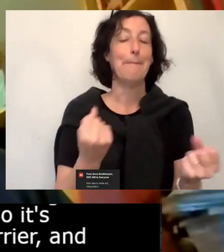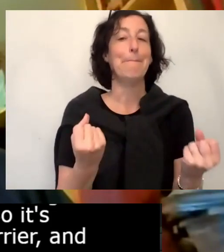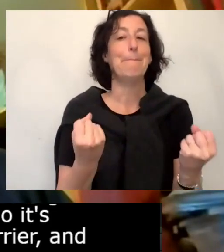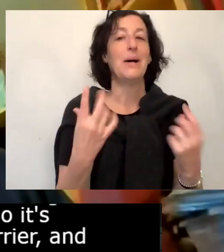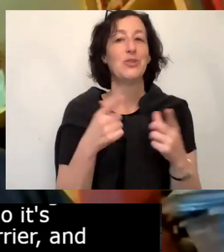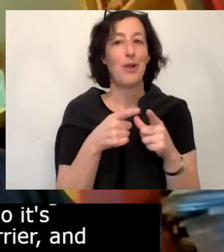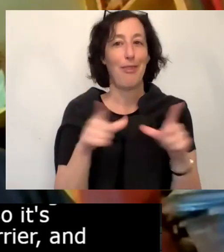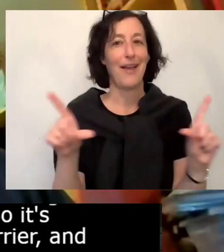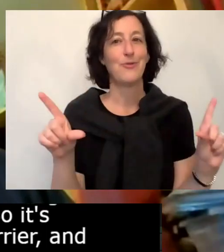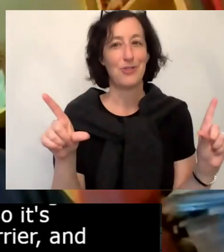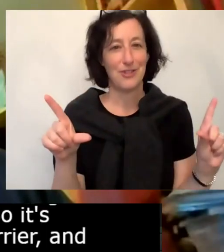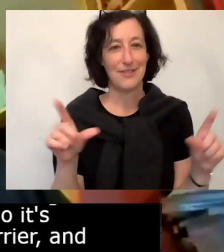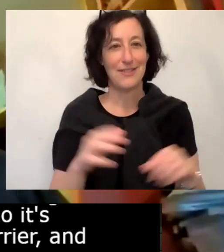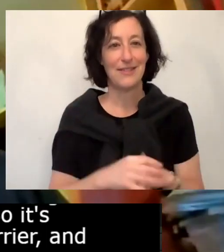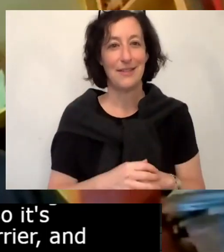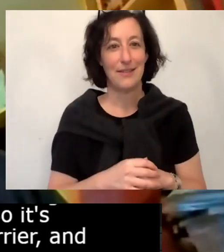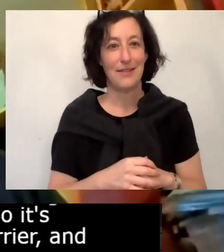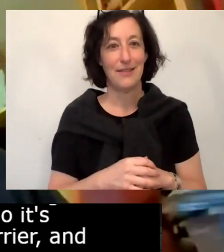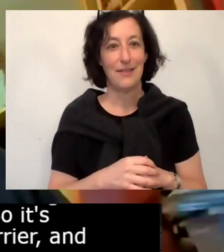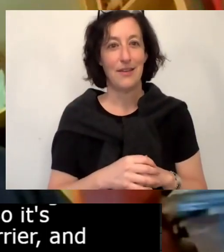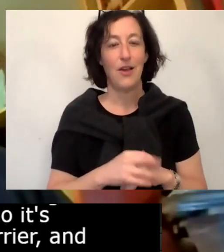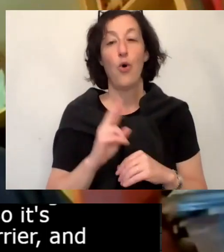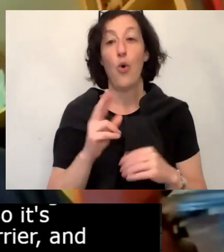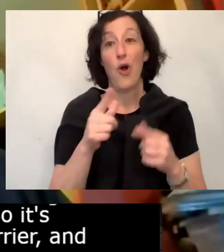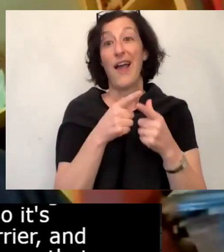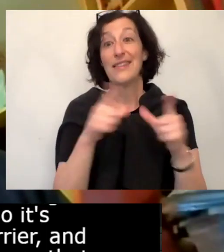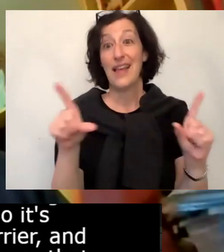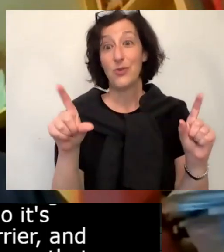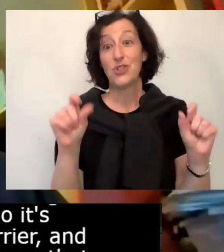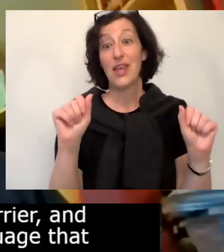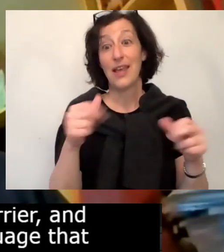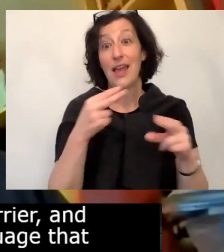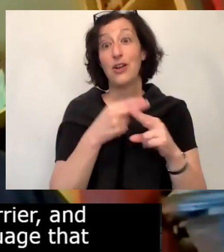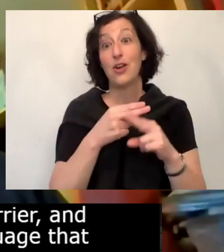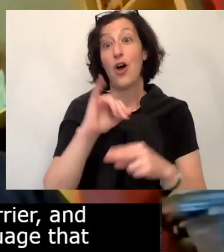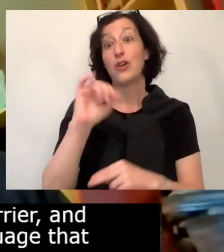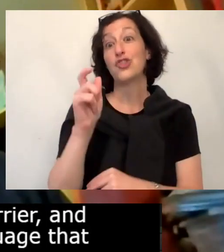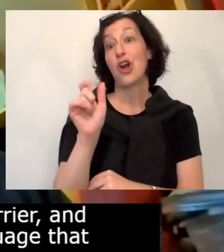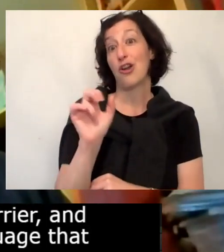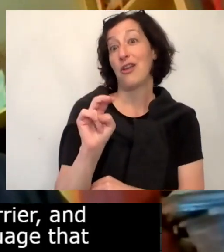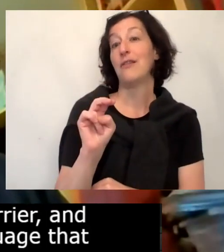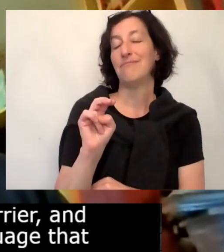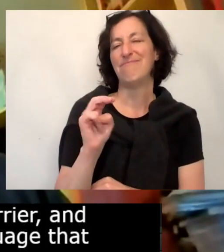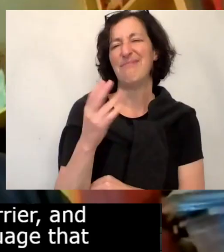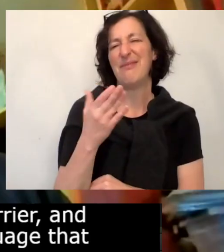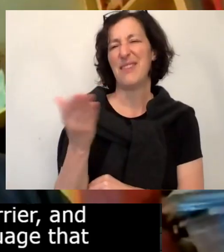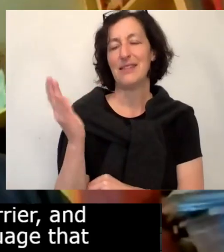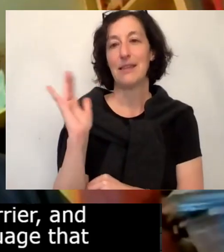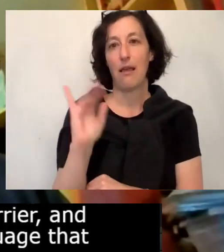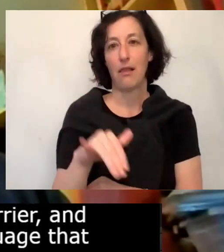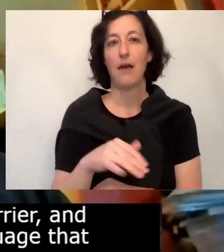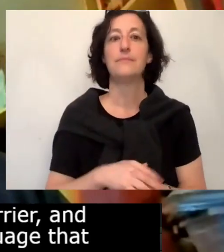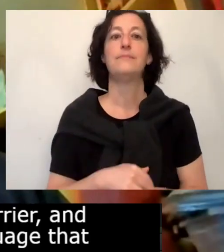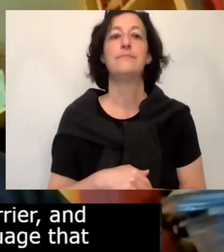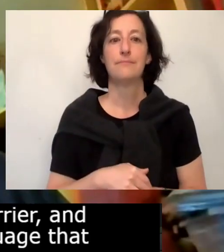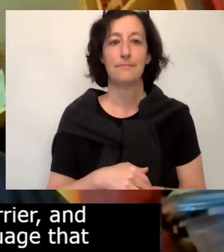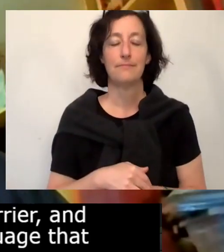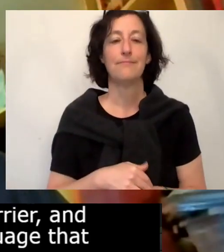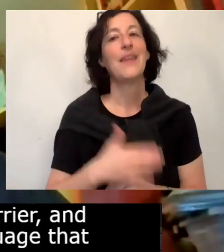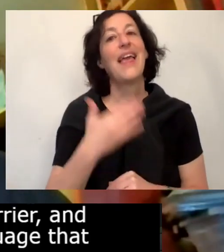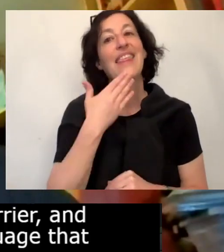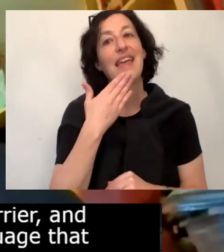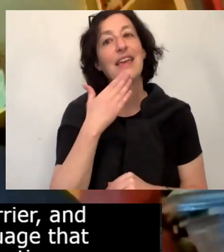languages and language that serves as jargon or in-crowd things such as legal Latin. So thanks,